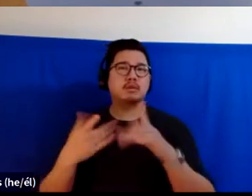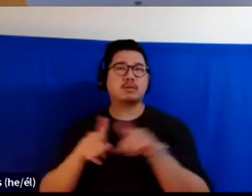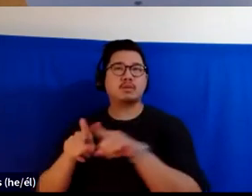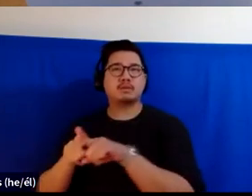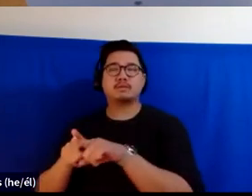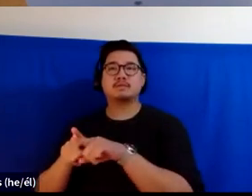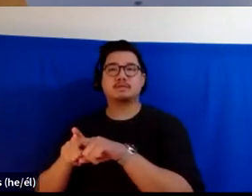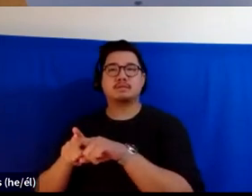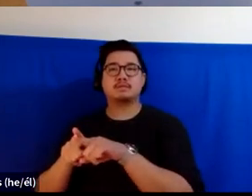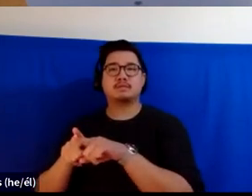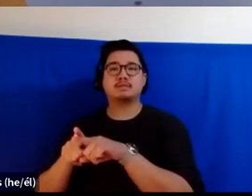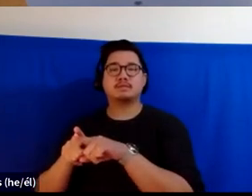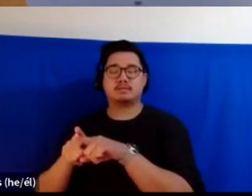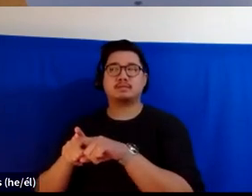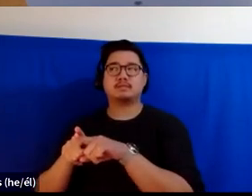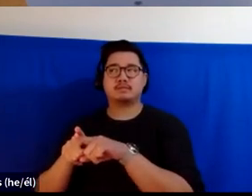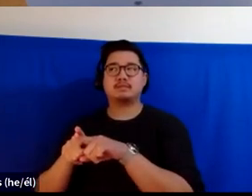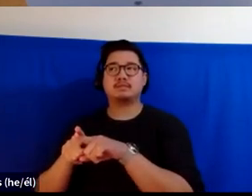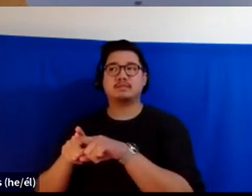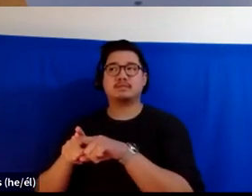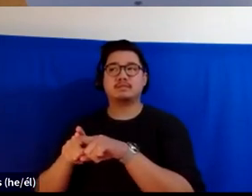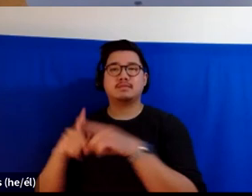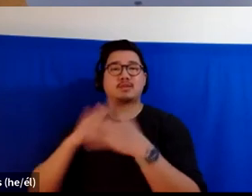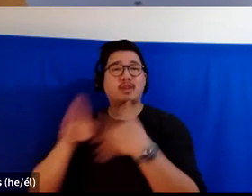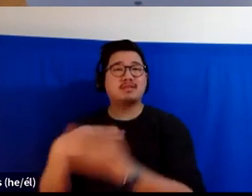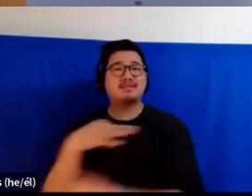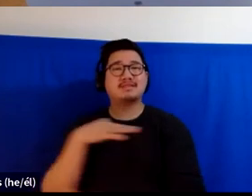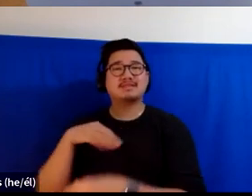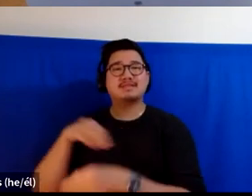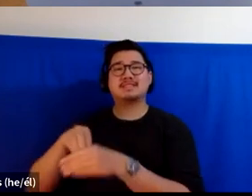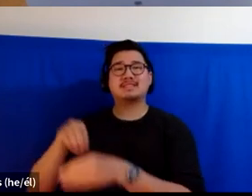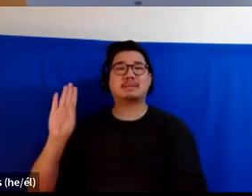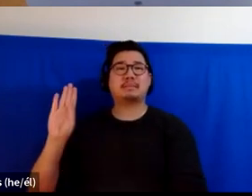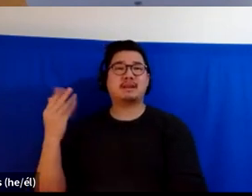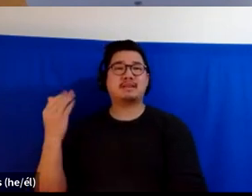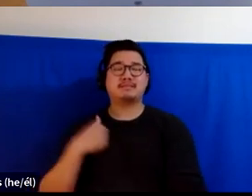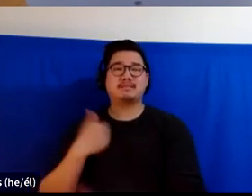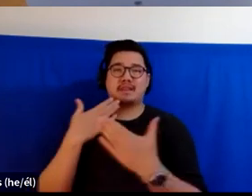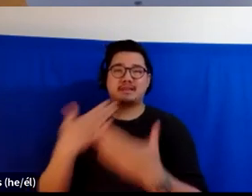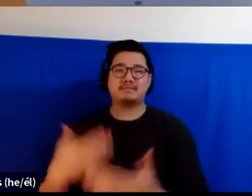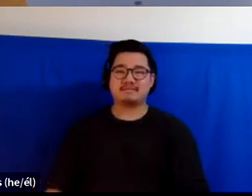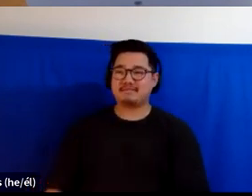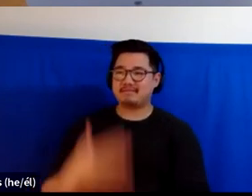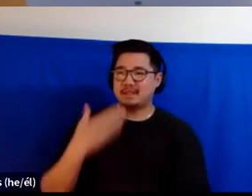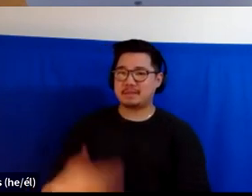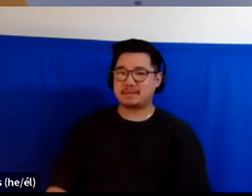um the uh and all the stuff of the bps thank you thank you ms matias